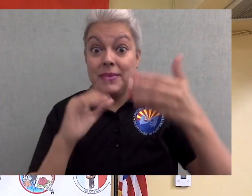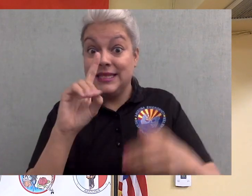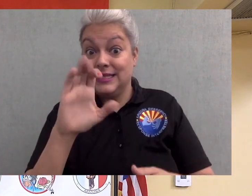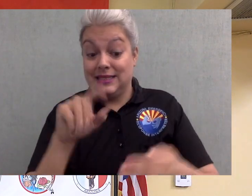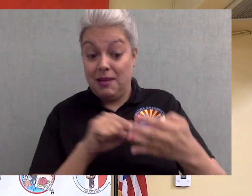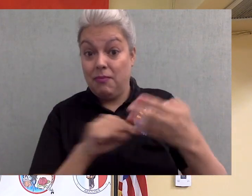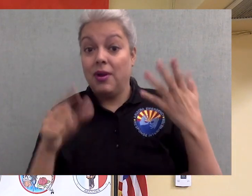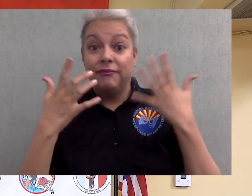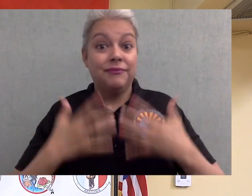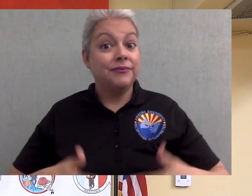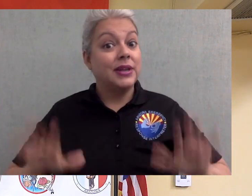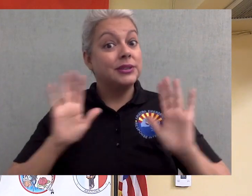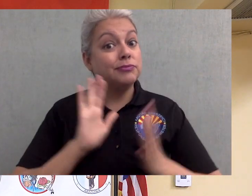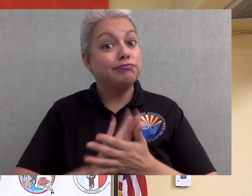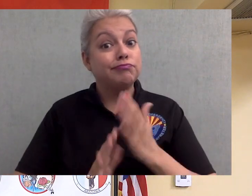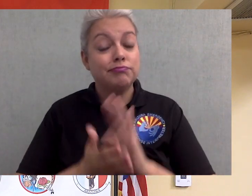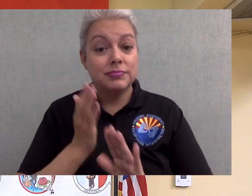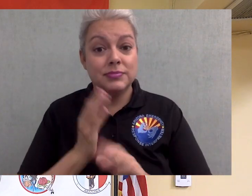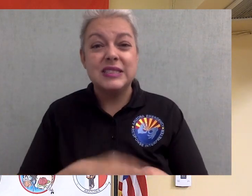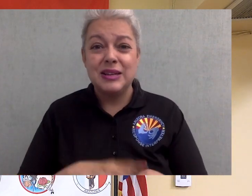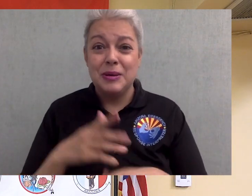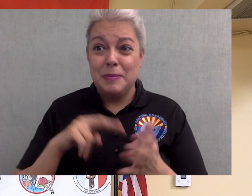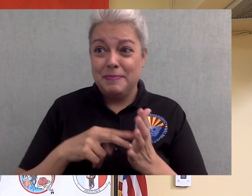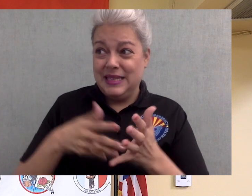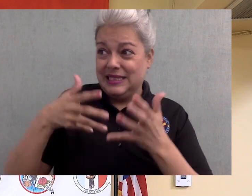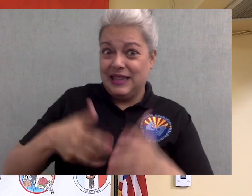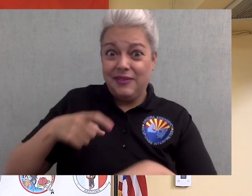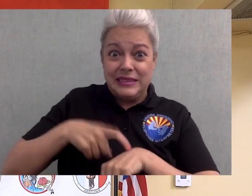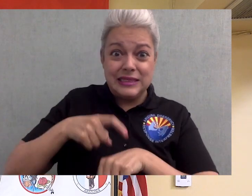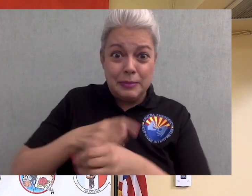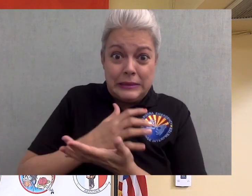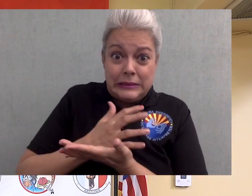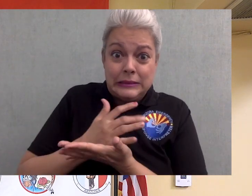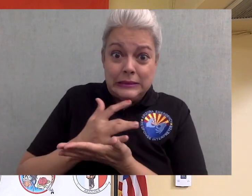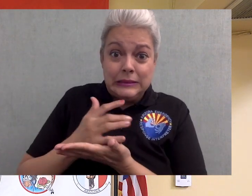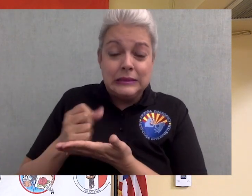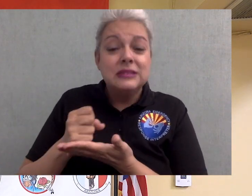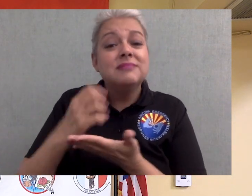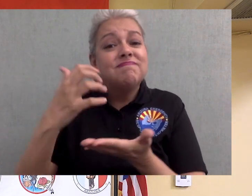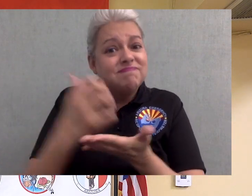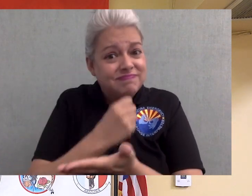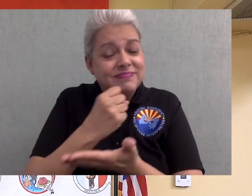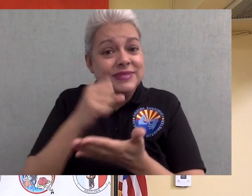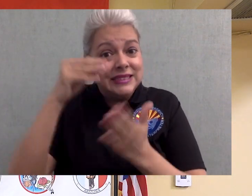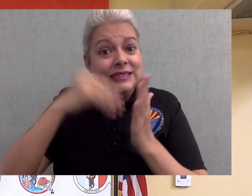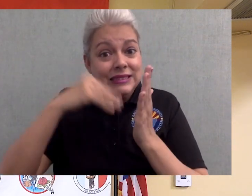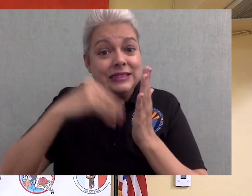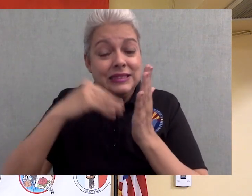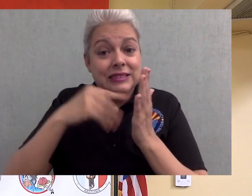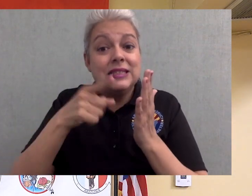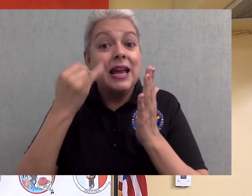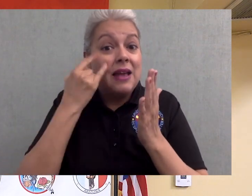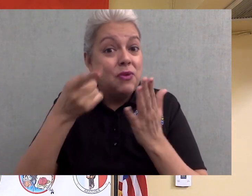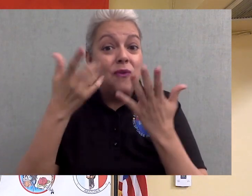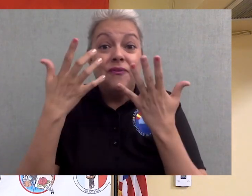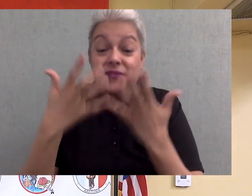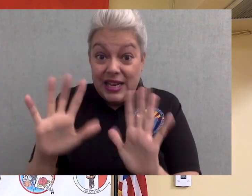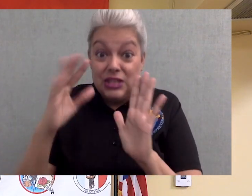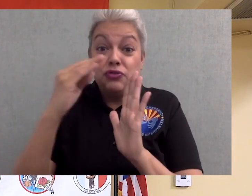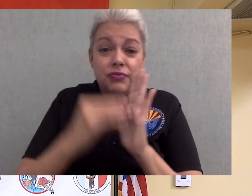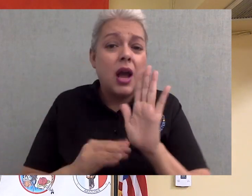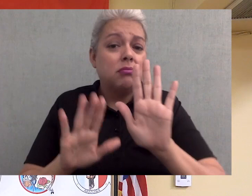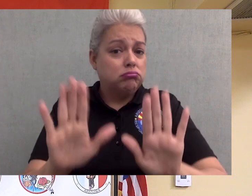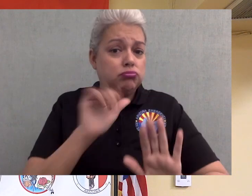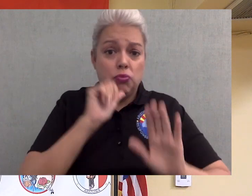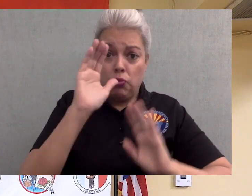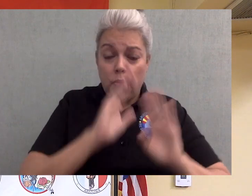there's not a lot of time left to complete those applications, so please do so. Follow up. Adult social